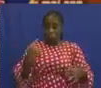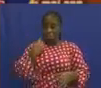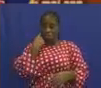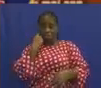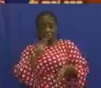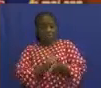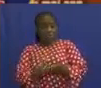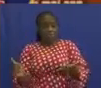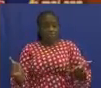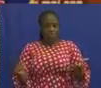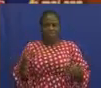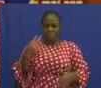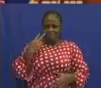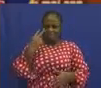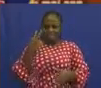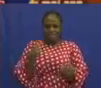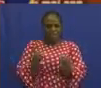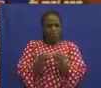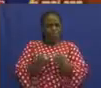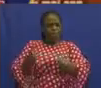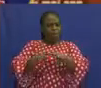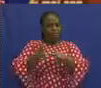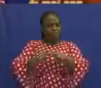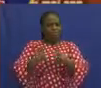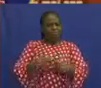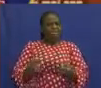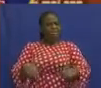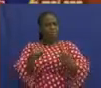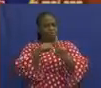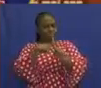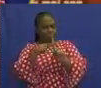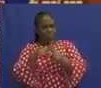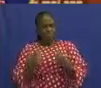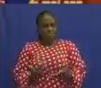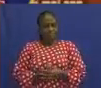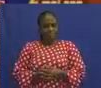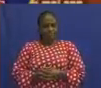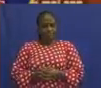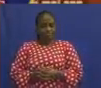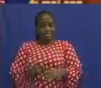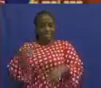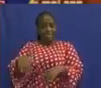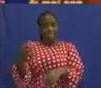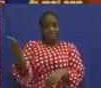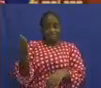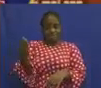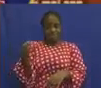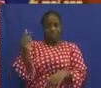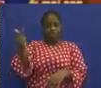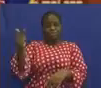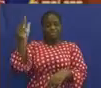weeks, we've seen a marked increase in the number of cases. As of Friday, 23rd